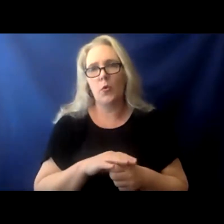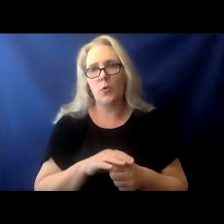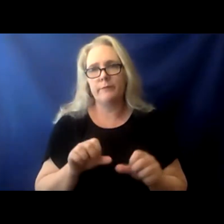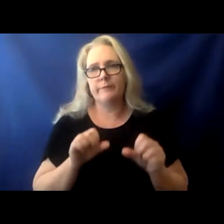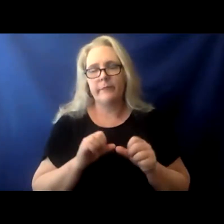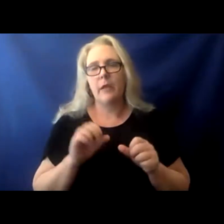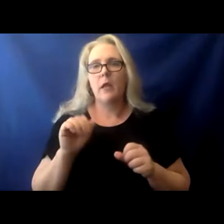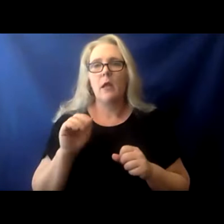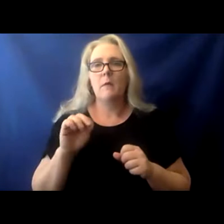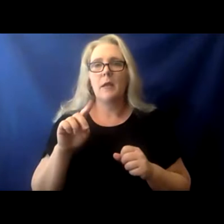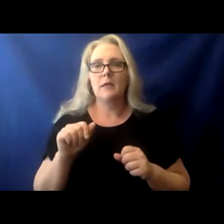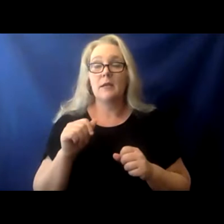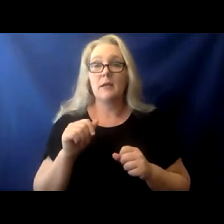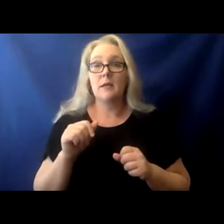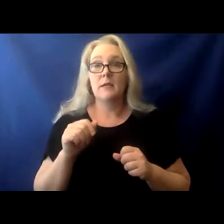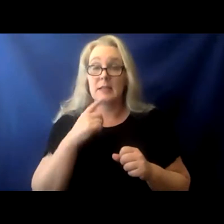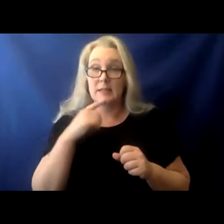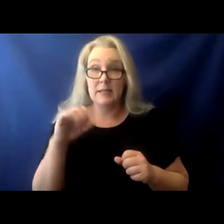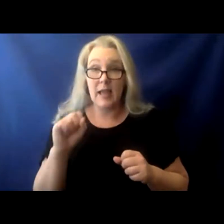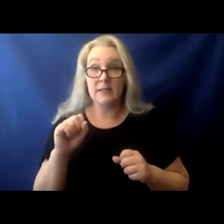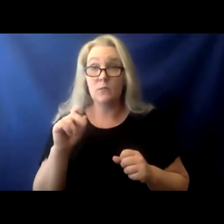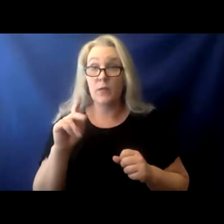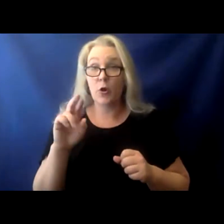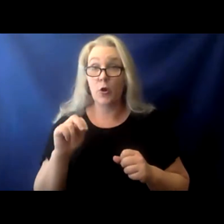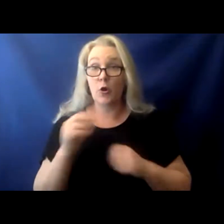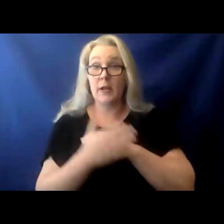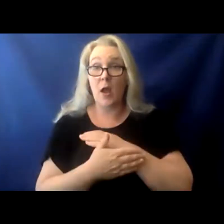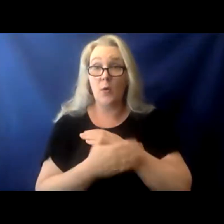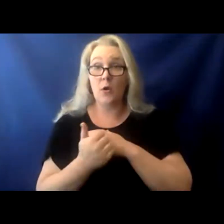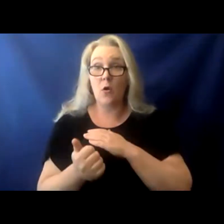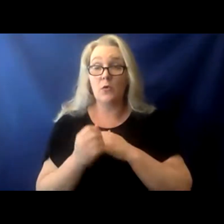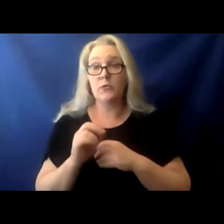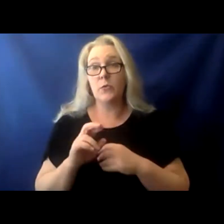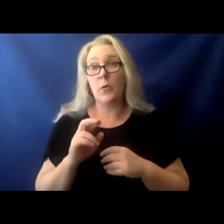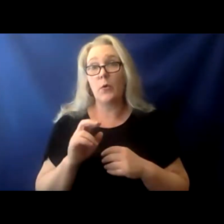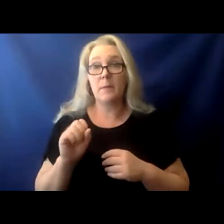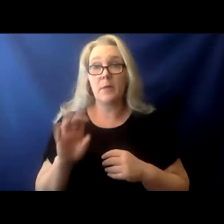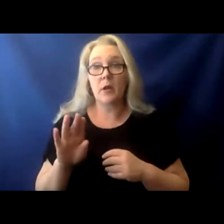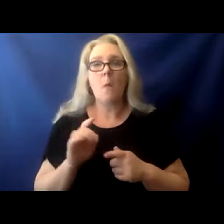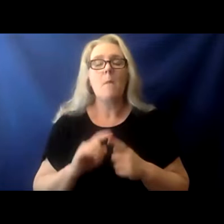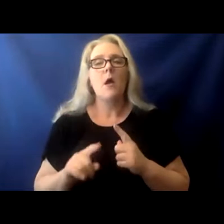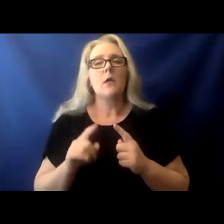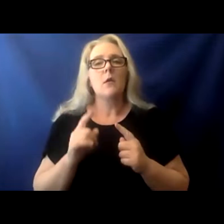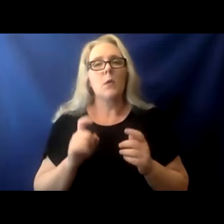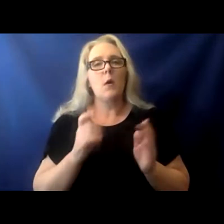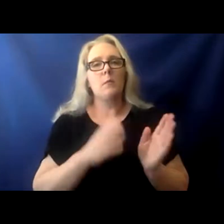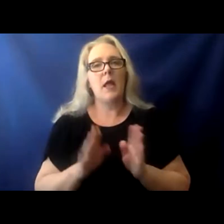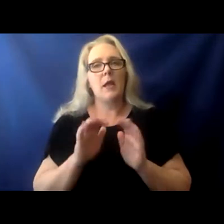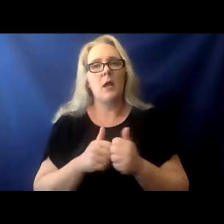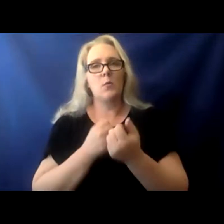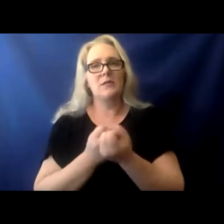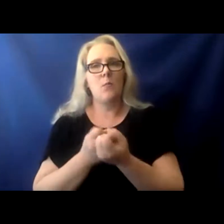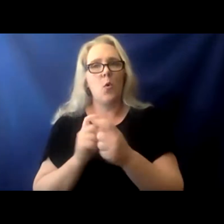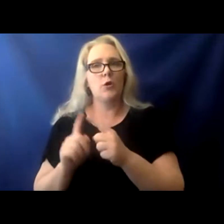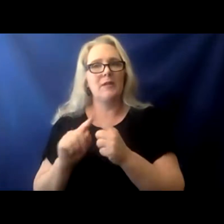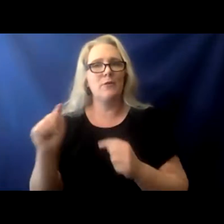yes when Kern County calls or San Benito calls, and that's terrific, but we want to be strategic about how we are supporting networks and then can